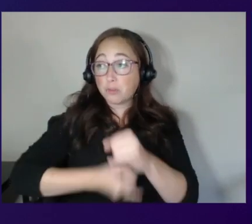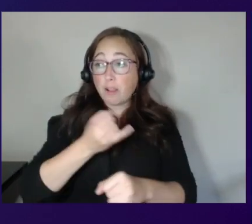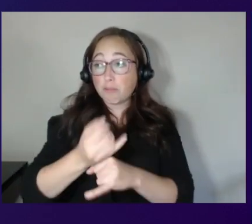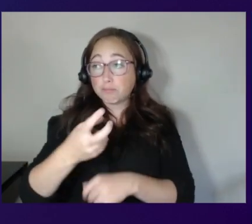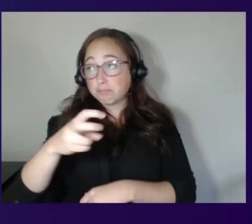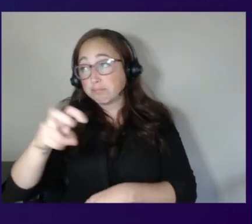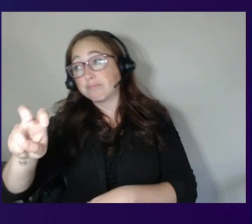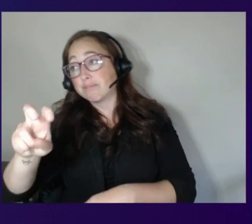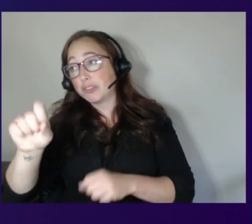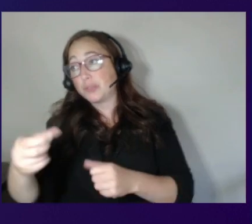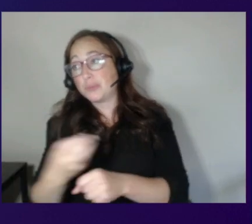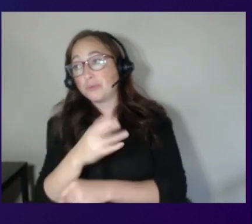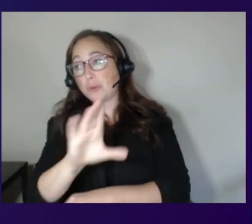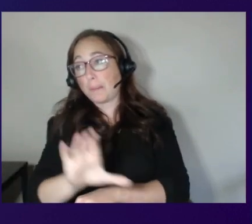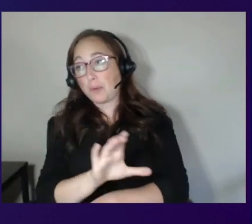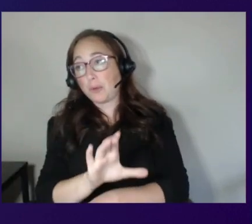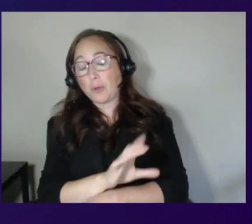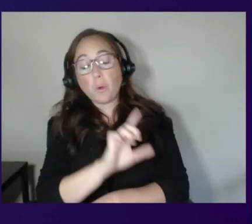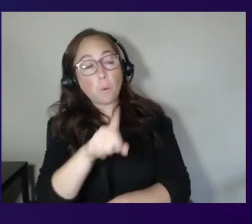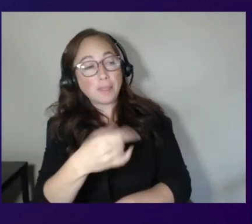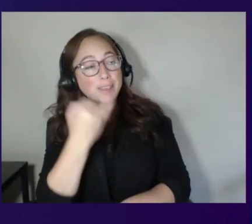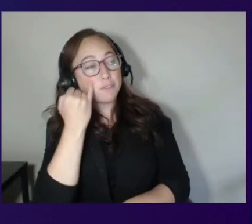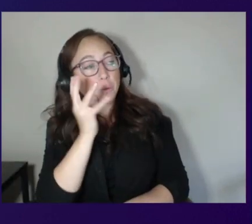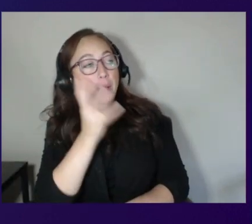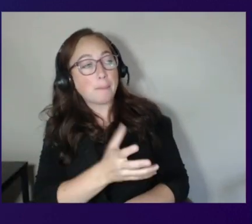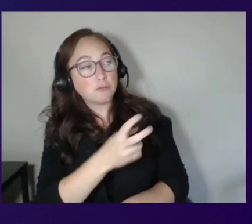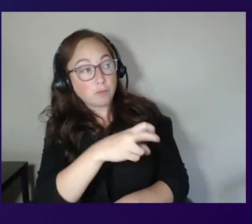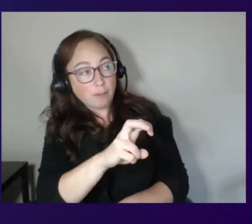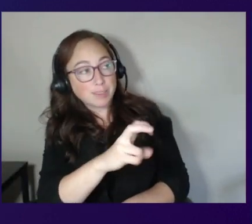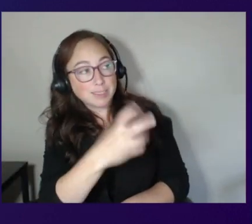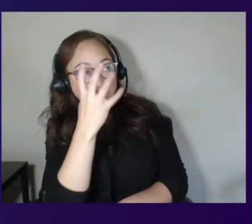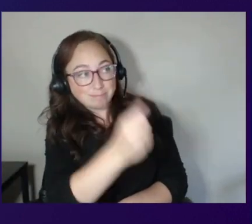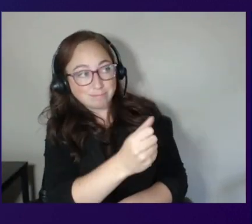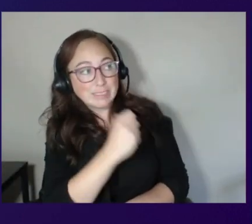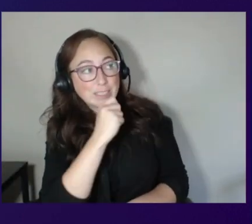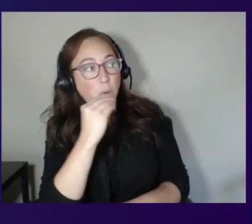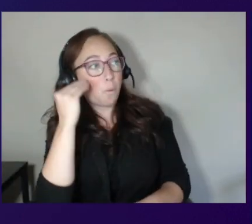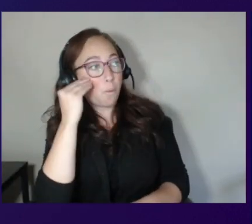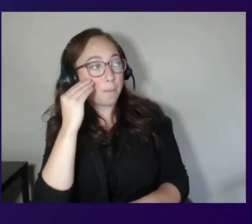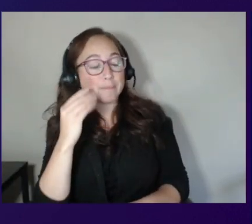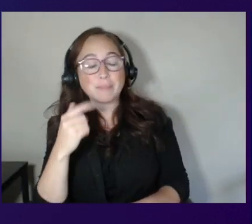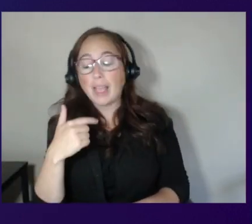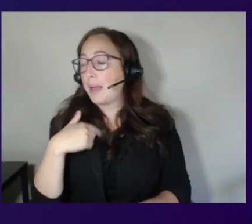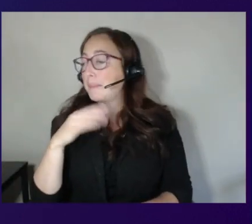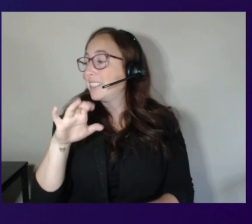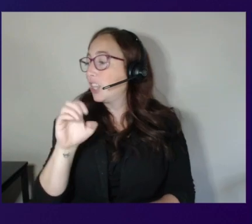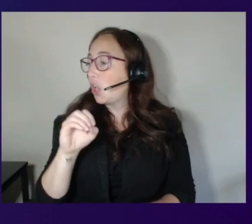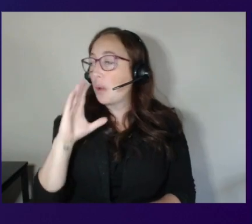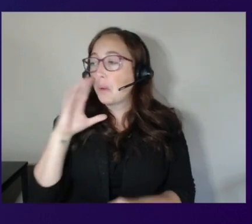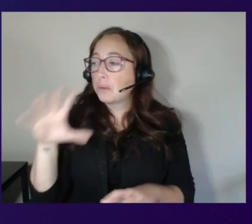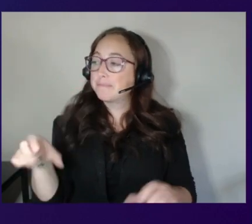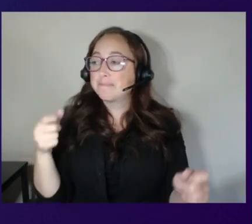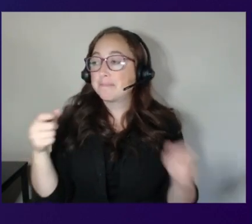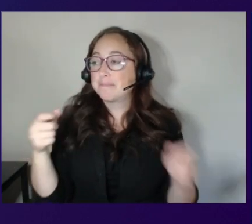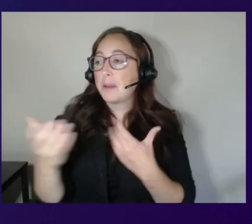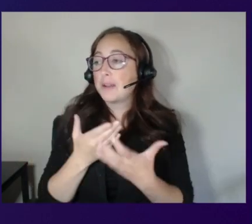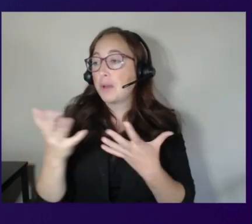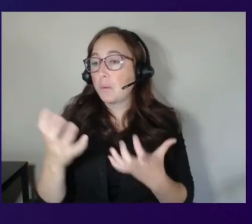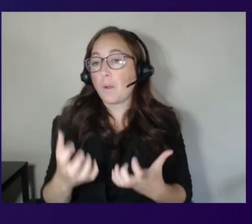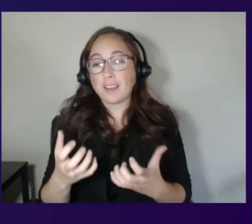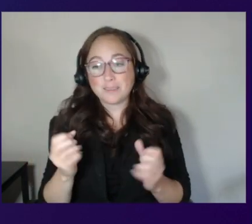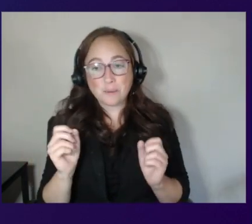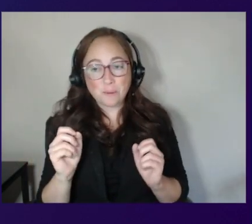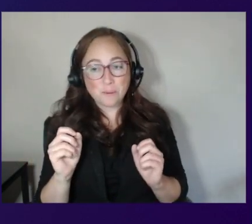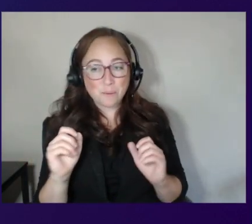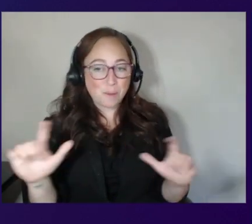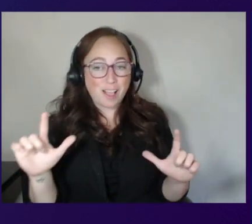maybe. Only when she's traveling. Yes. I'm the CISO. I can do whatever I want. Well, that's true. Well, no, we've left that startup segment.